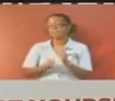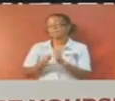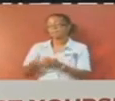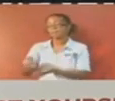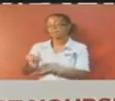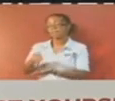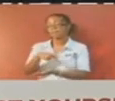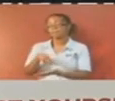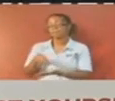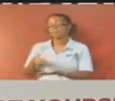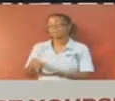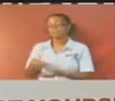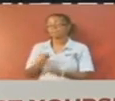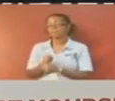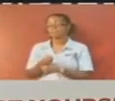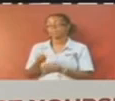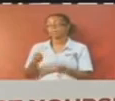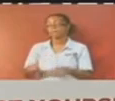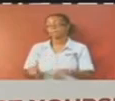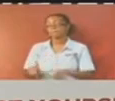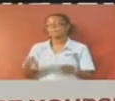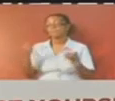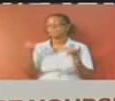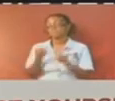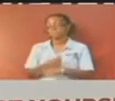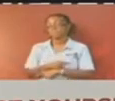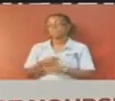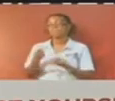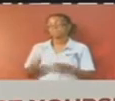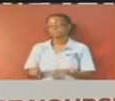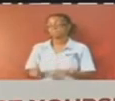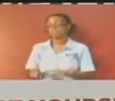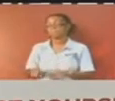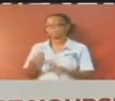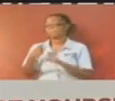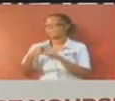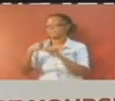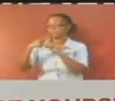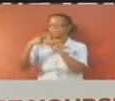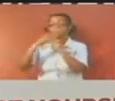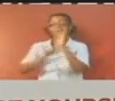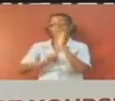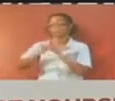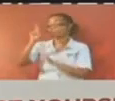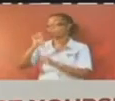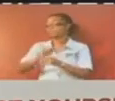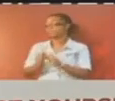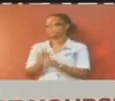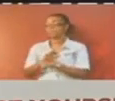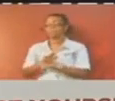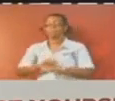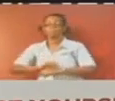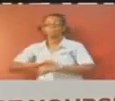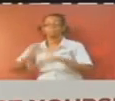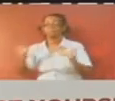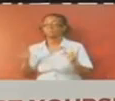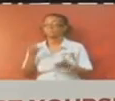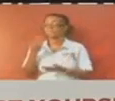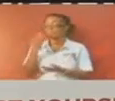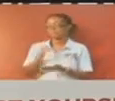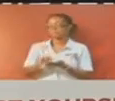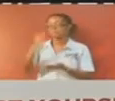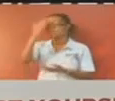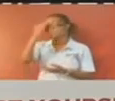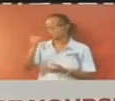being twisted and misconstrued to serve a political narrative.